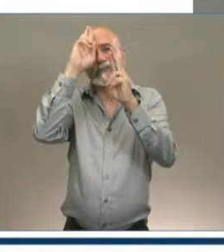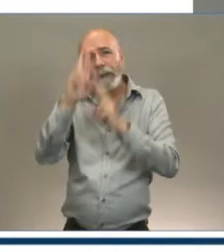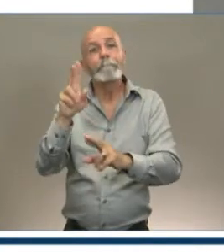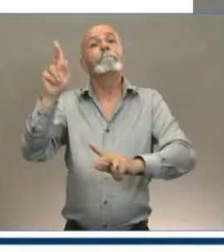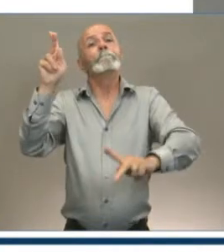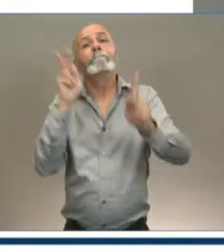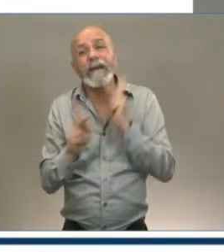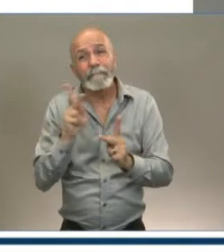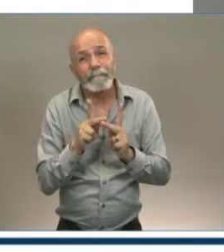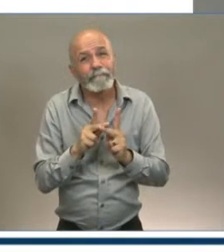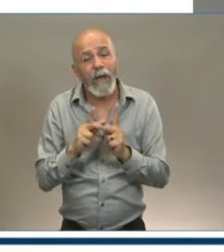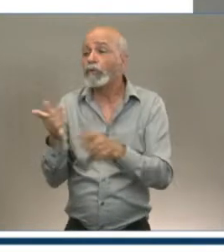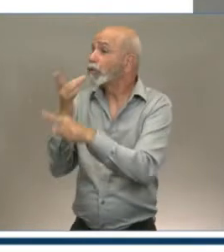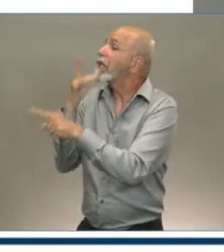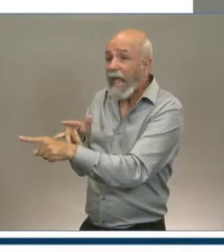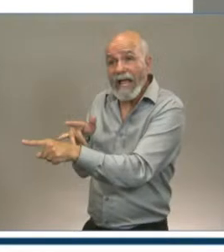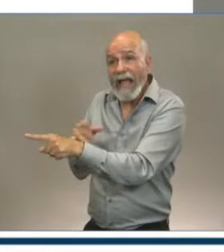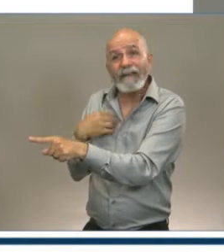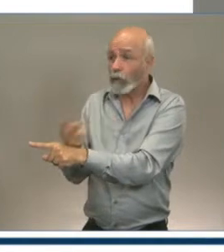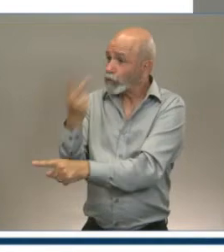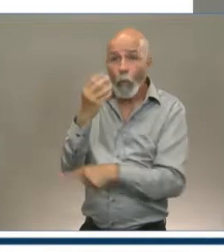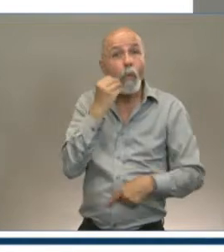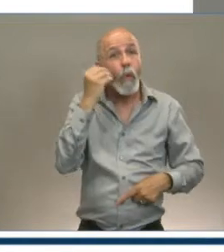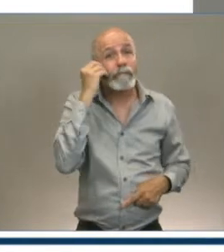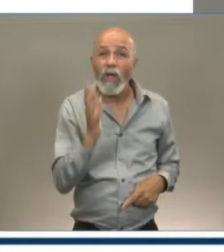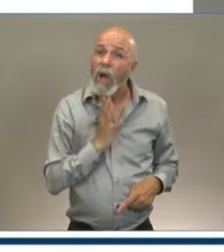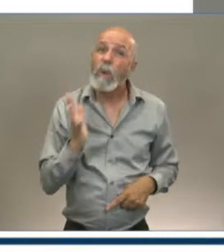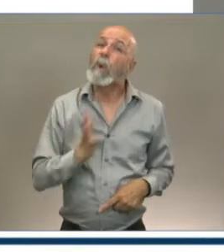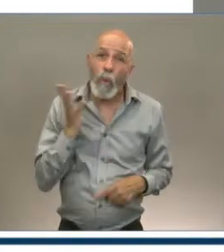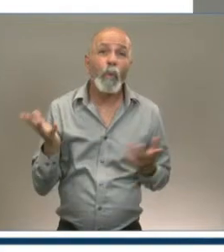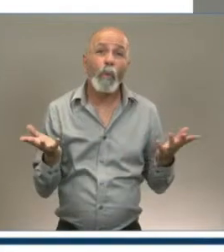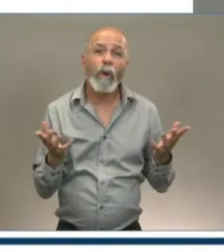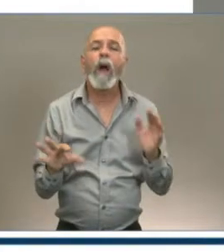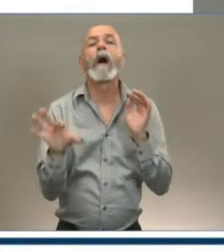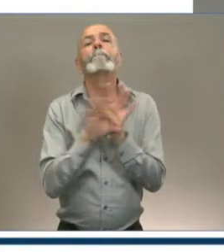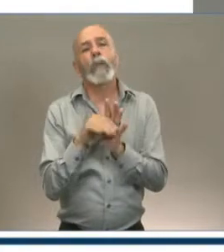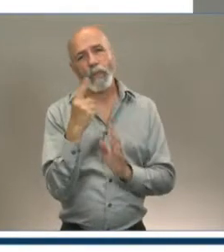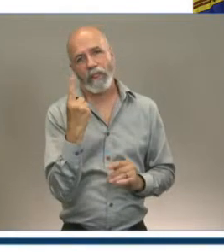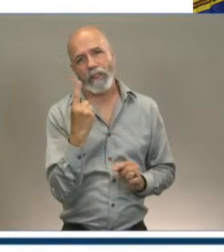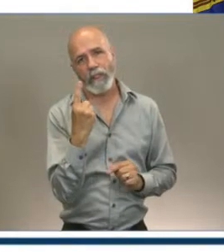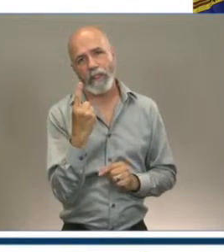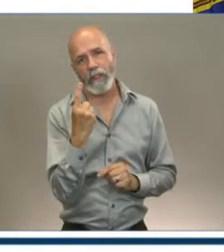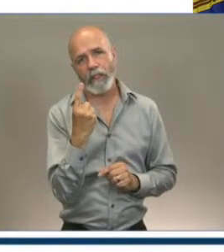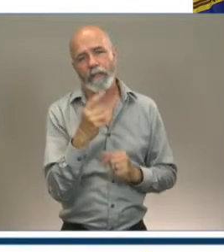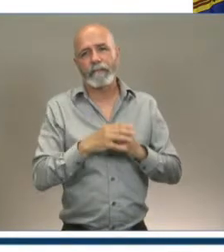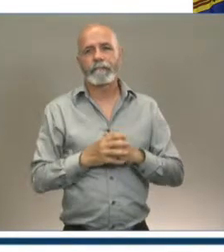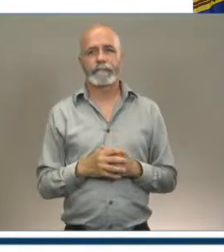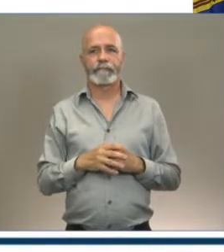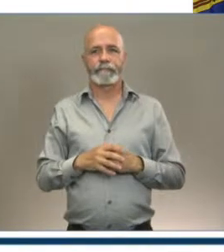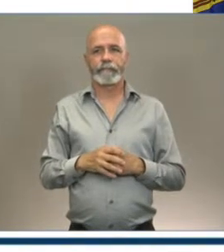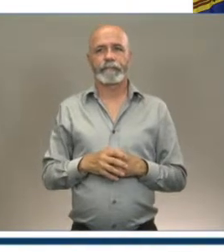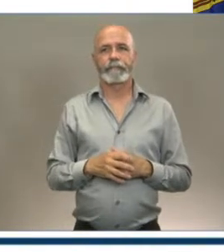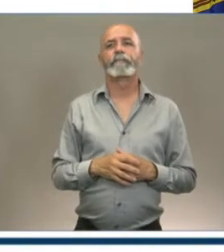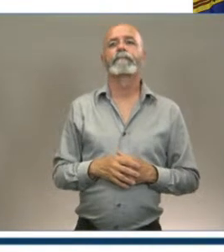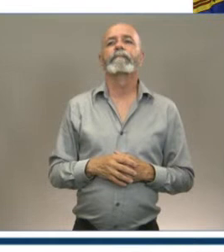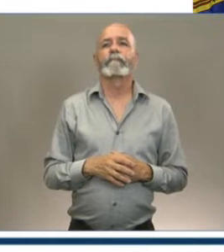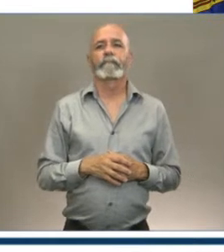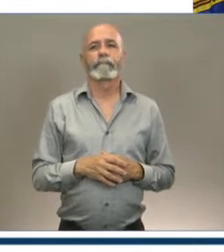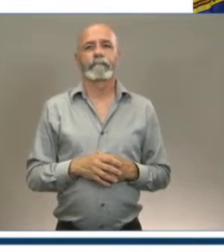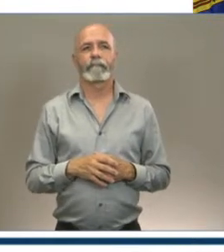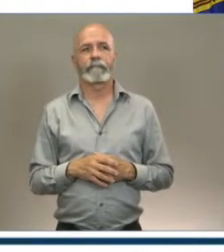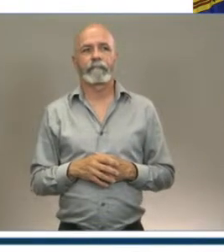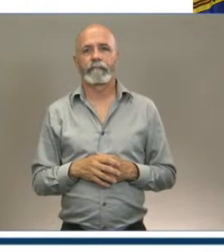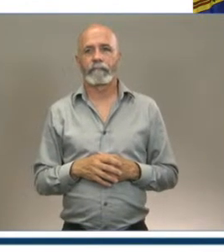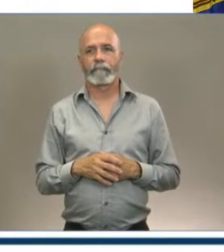you are and do make the right choice. Go ahead, Elizabeth, with your follow-up. Thanks very much for that answer, Dr.